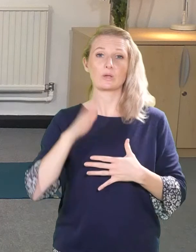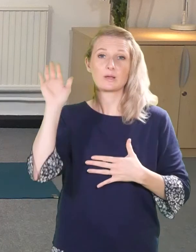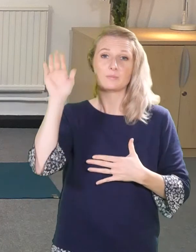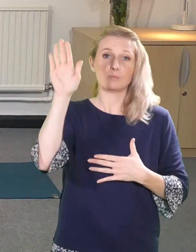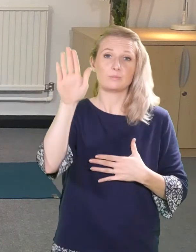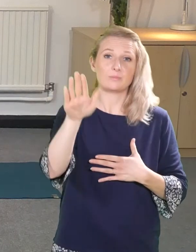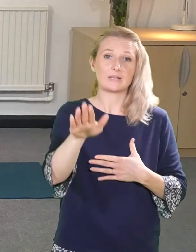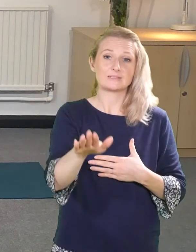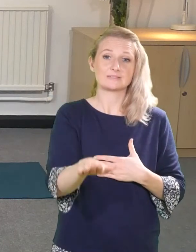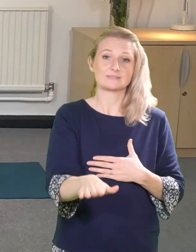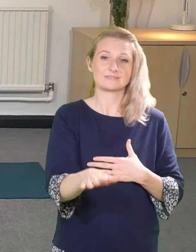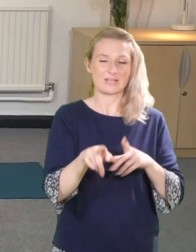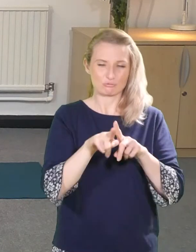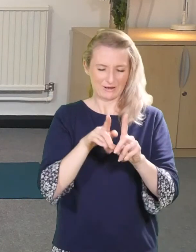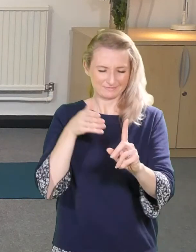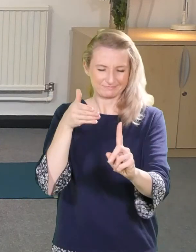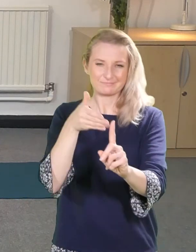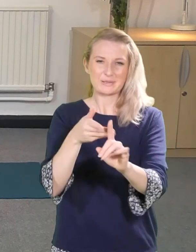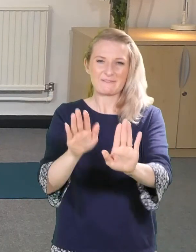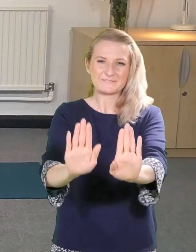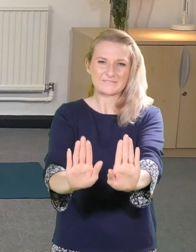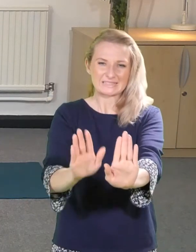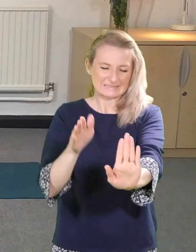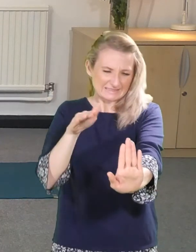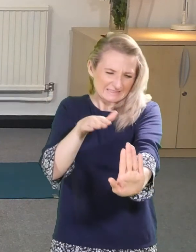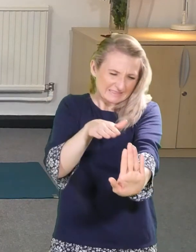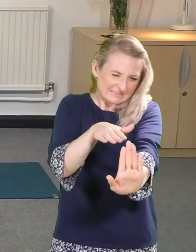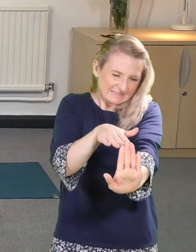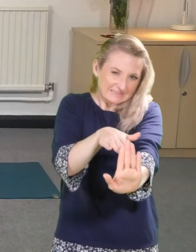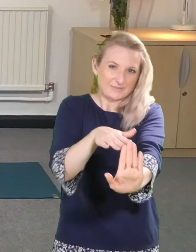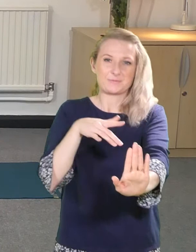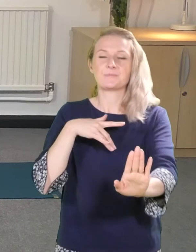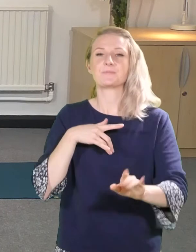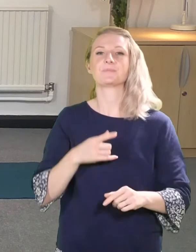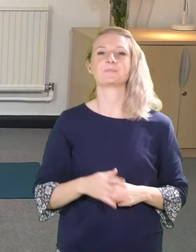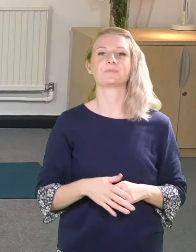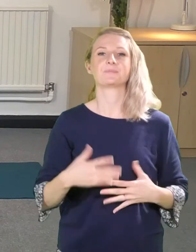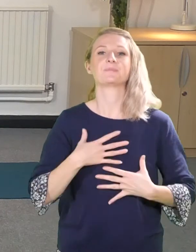bend. See if you can touch your toes. Inhale, lift up.